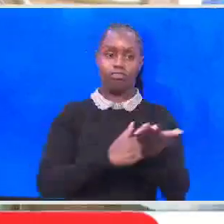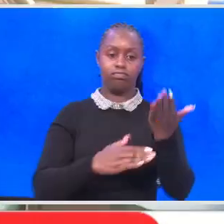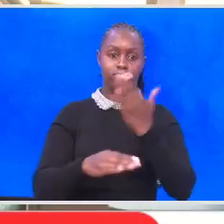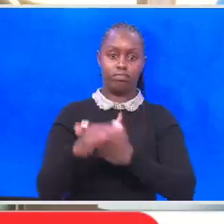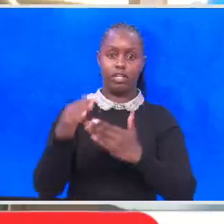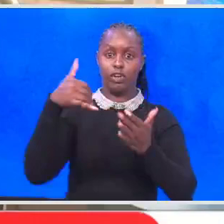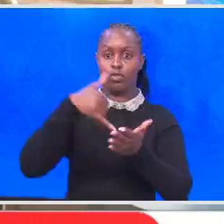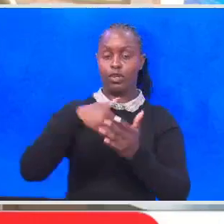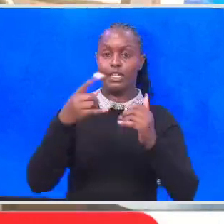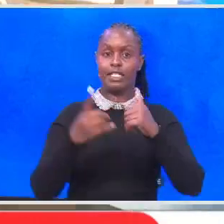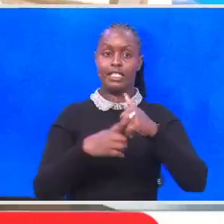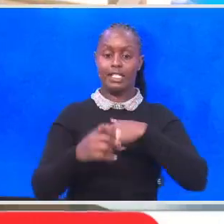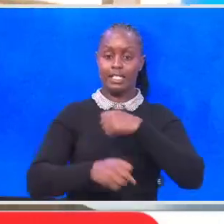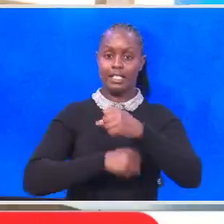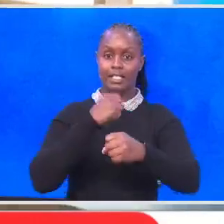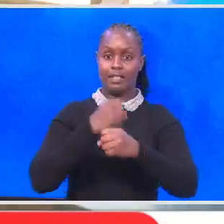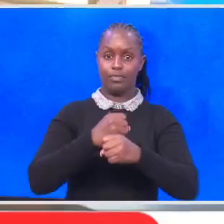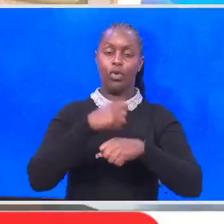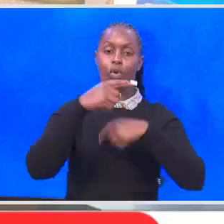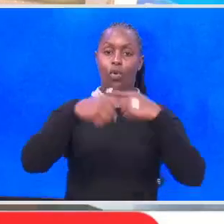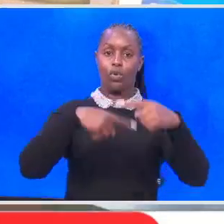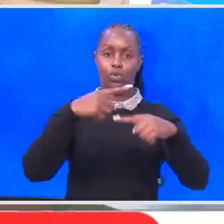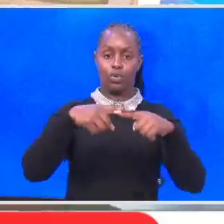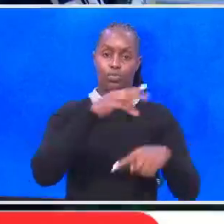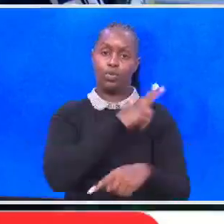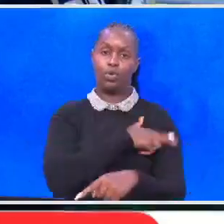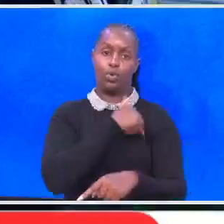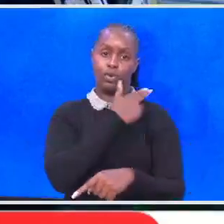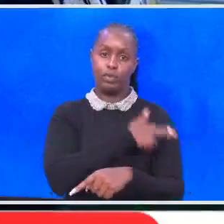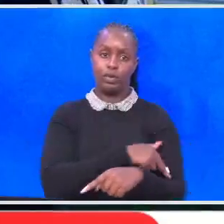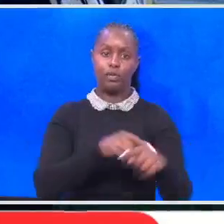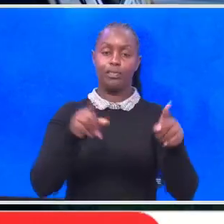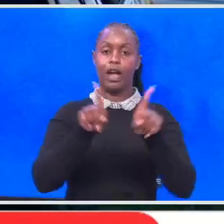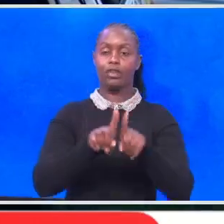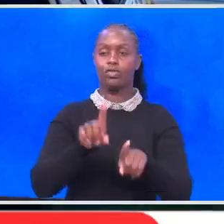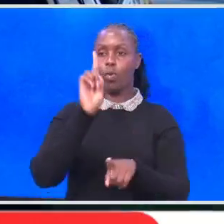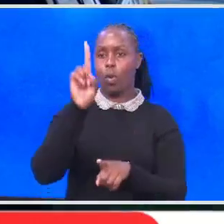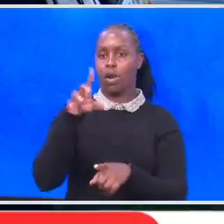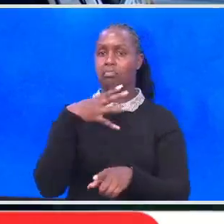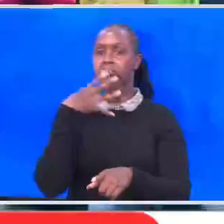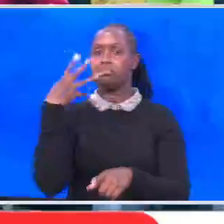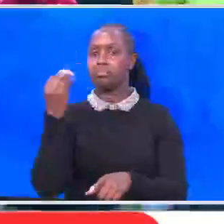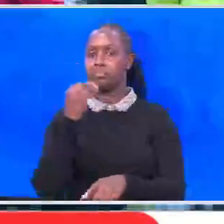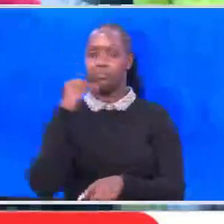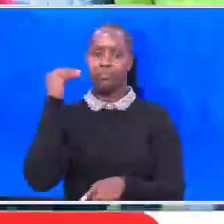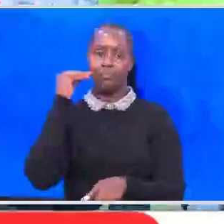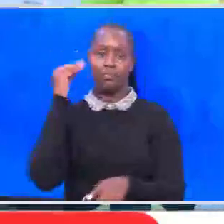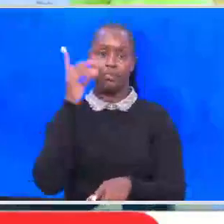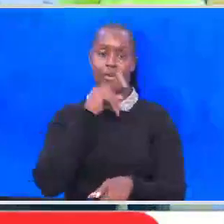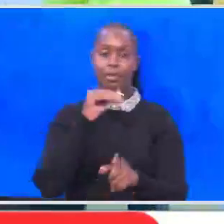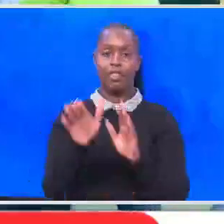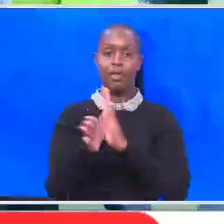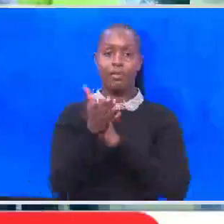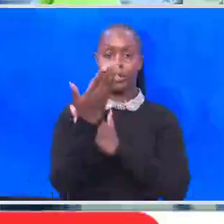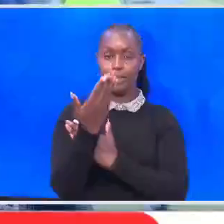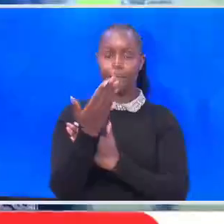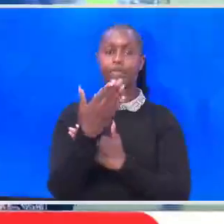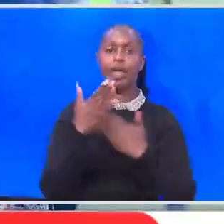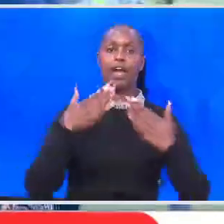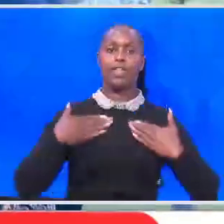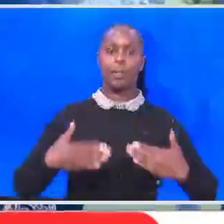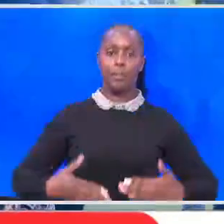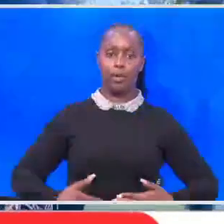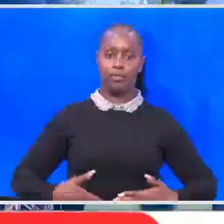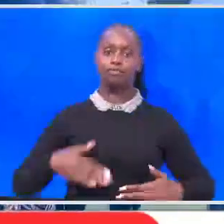6-year-old, are receiving treatment at the facilities as one was discharged in the morning. The bodies of the departed were taken